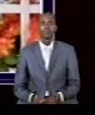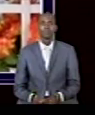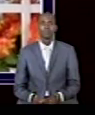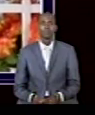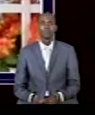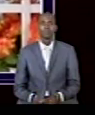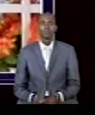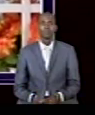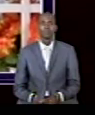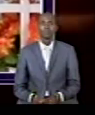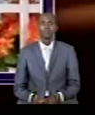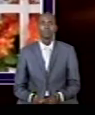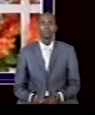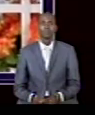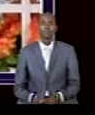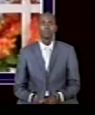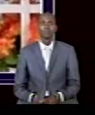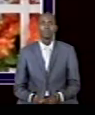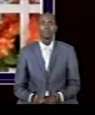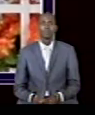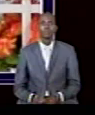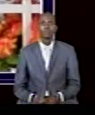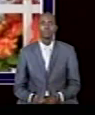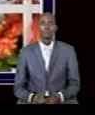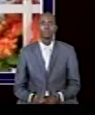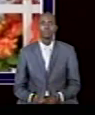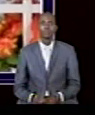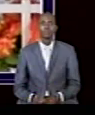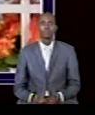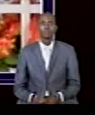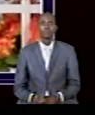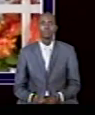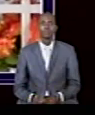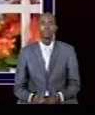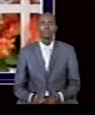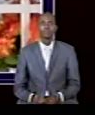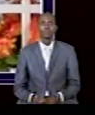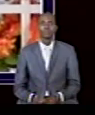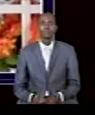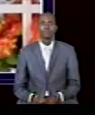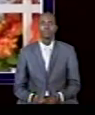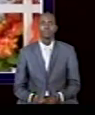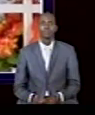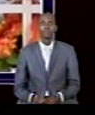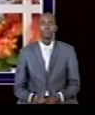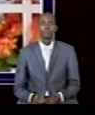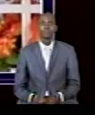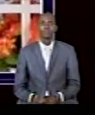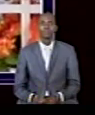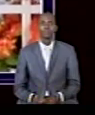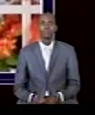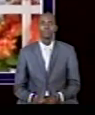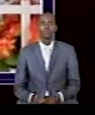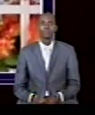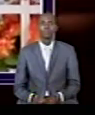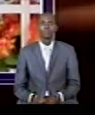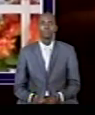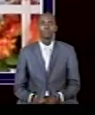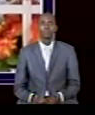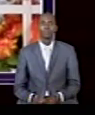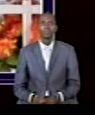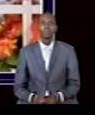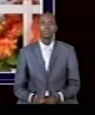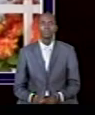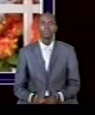Min song di ke nang ke wo angwaro. Yen mang ke wo angwaro pong. Ngwam mien. Abasia manam ke young Jesus